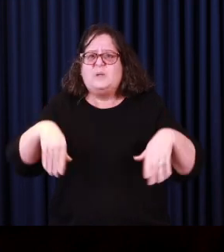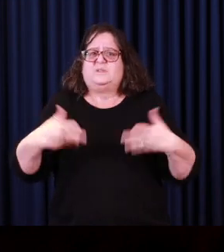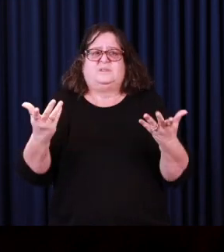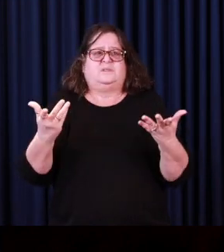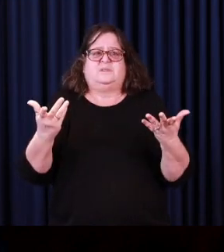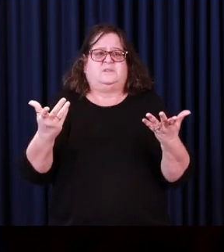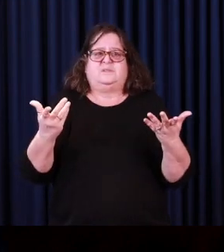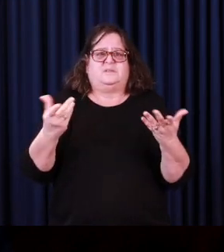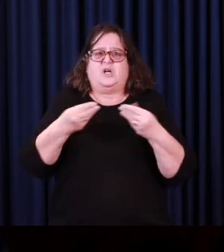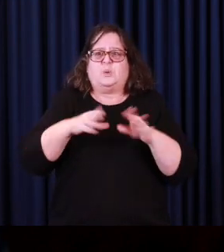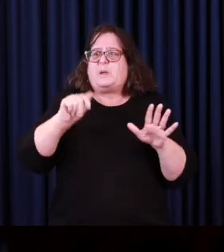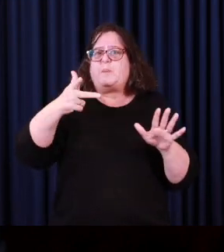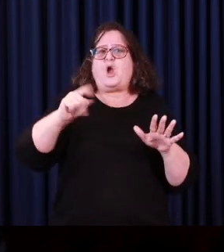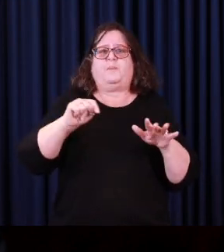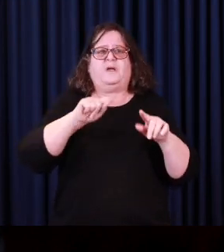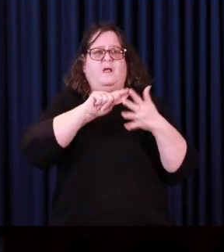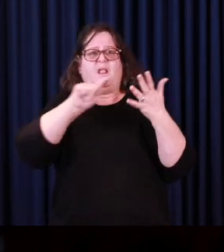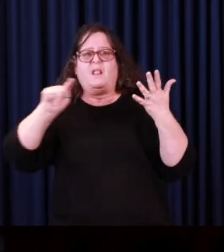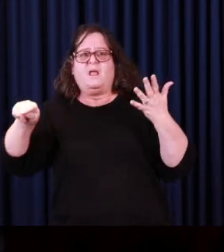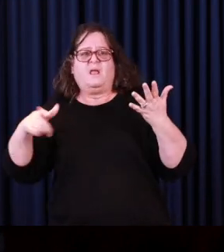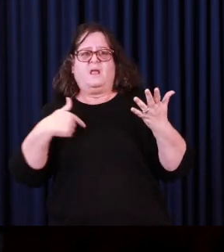and real personal anguish.